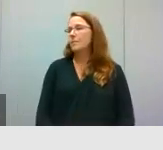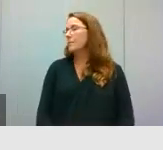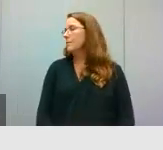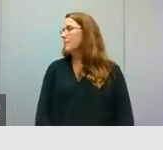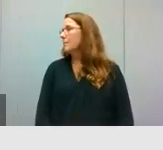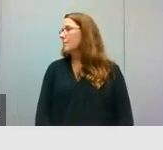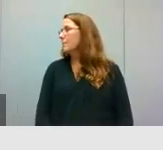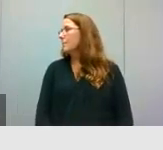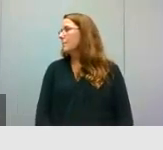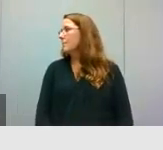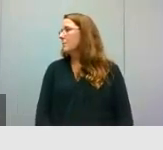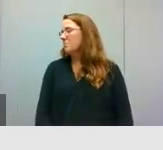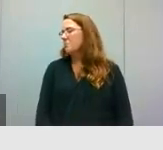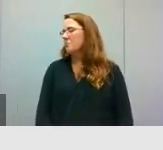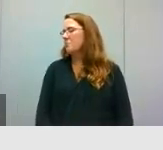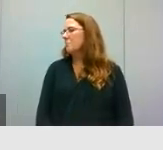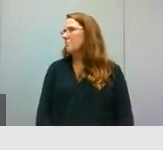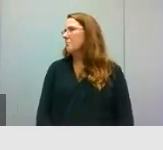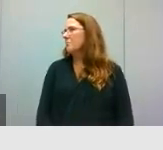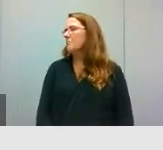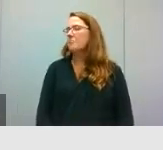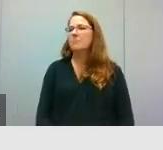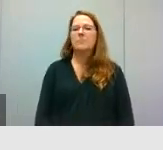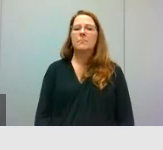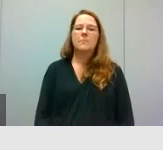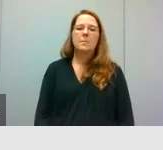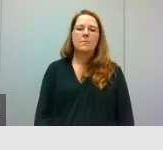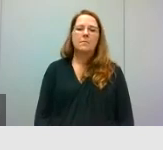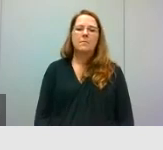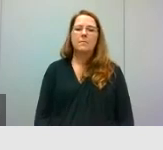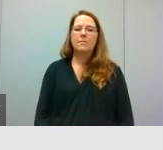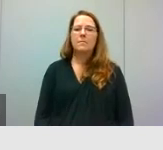You're letting me know, isn't it? Yeah. We can do it.